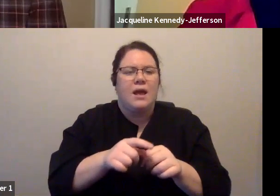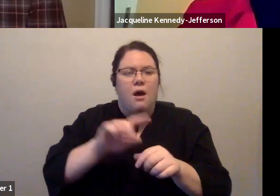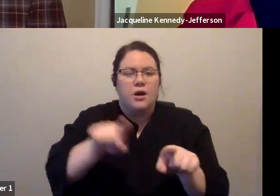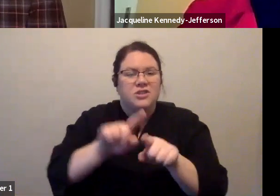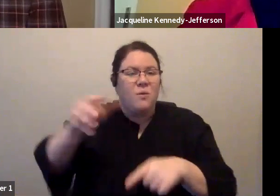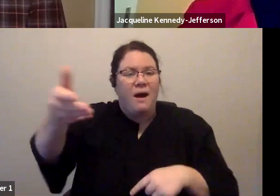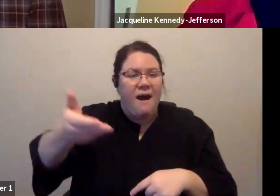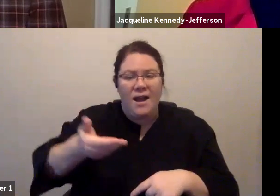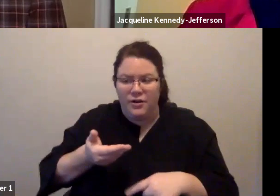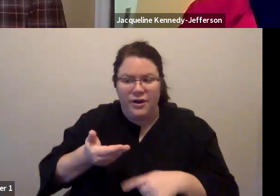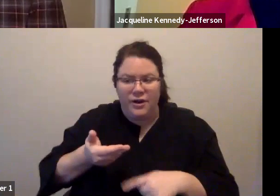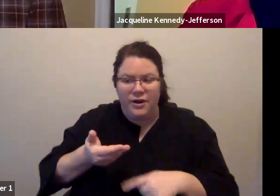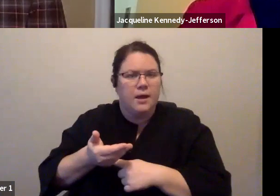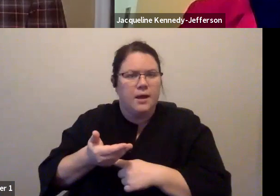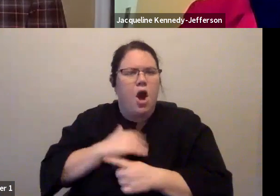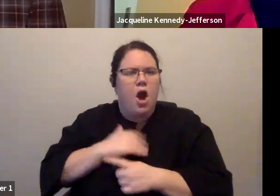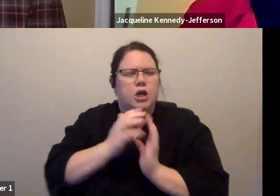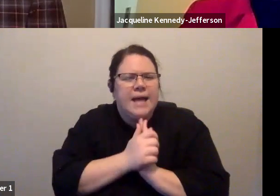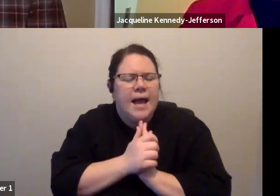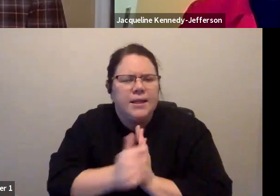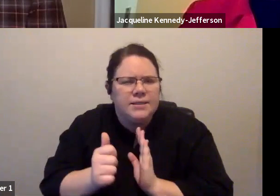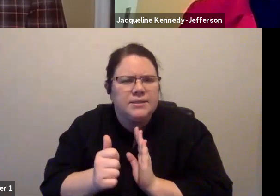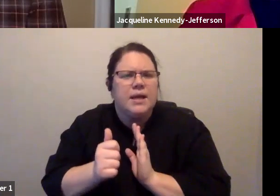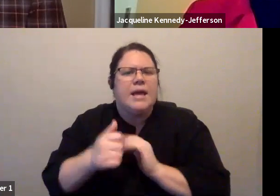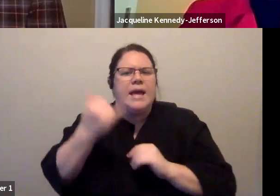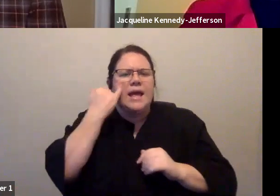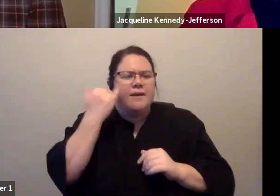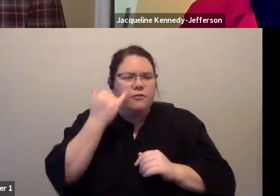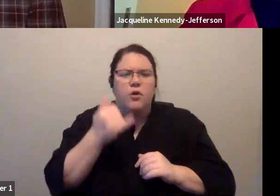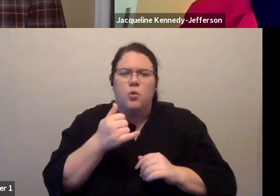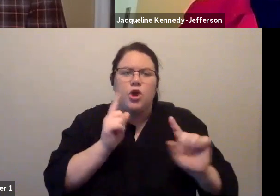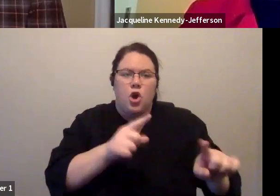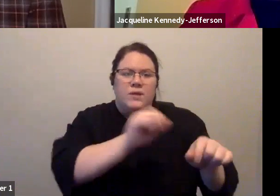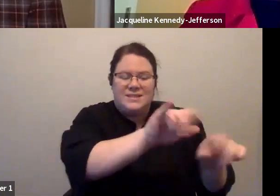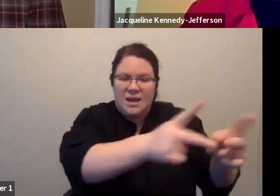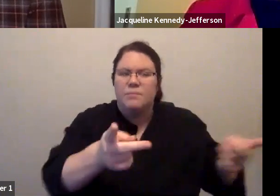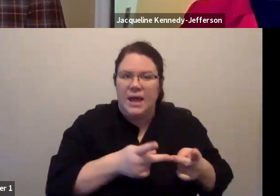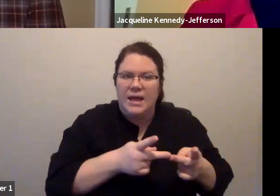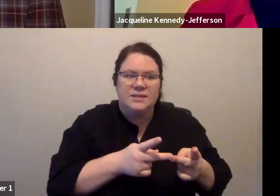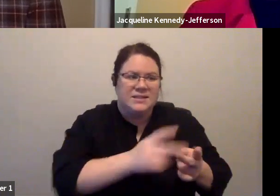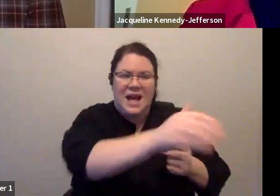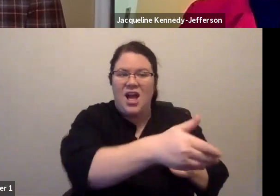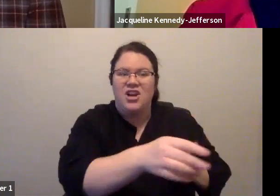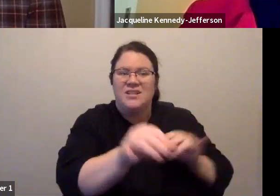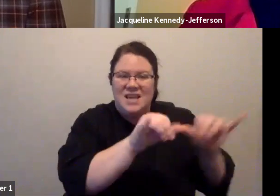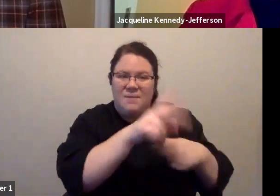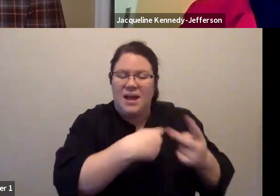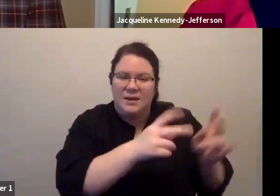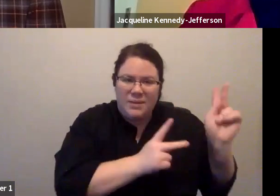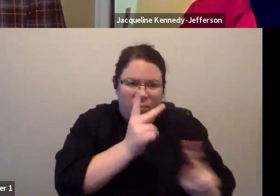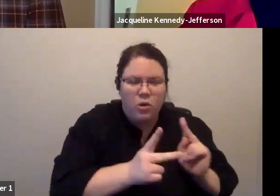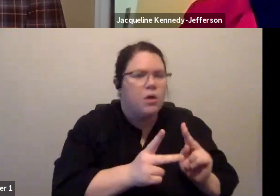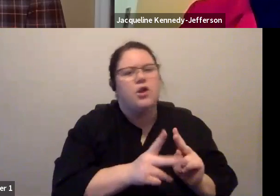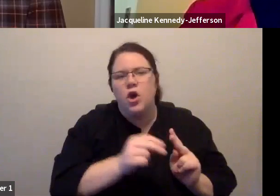we sourcing our talent? Because if we're going to the same pond all the time, we're going to yield the same results. So, whether it's, working with Disability In